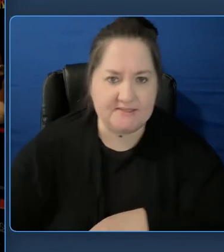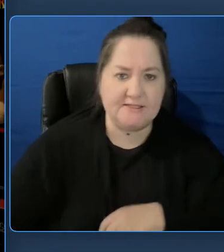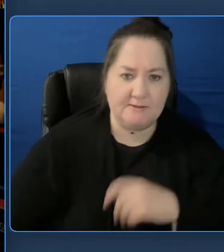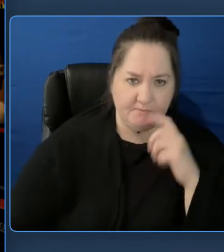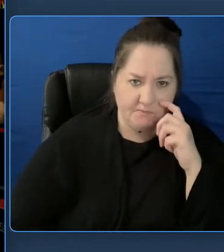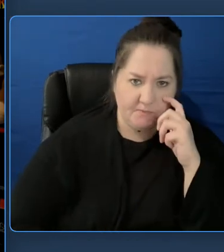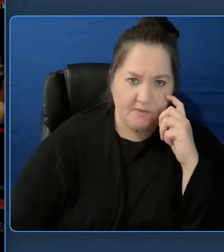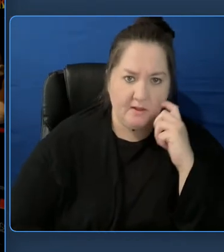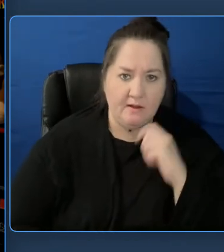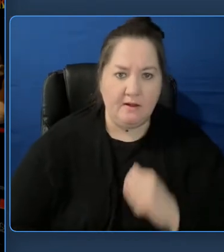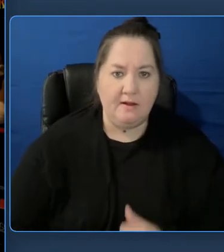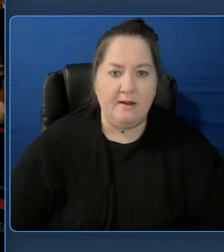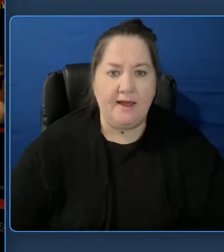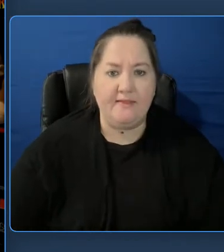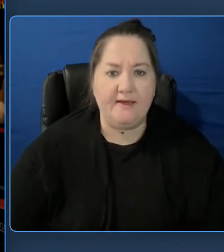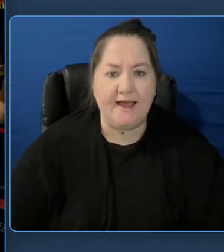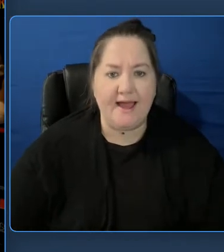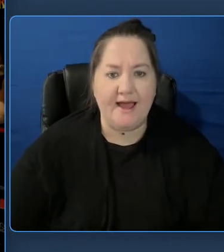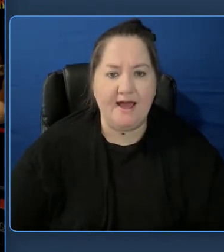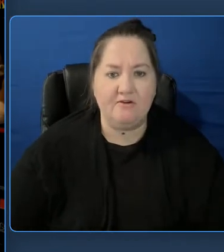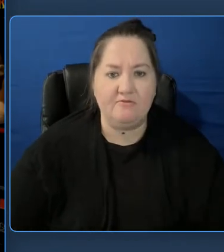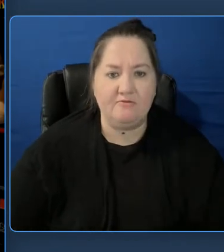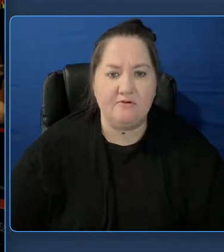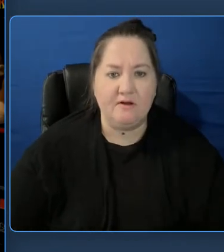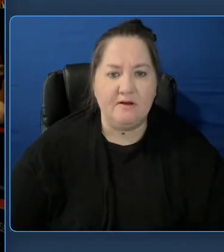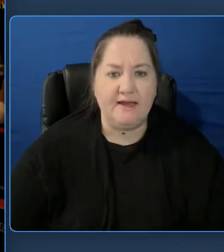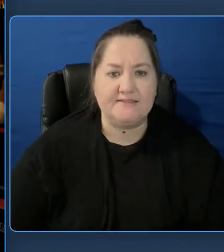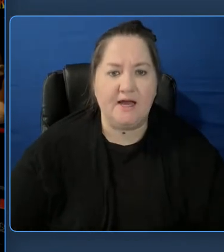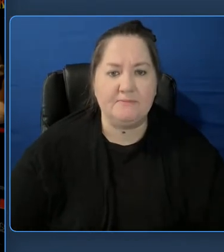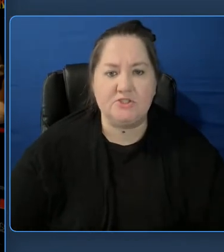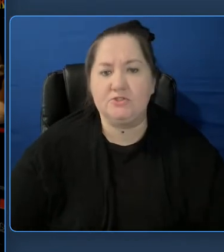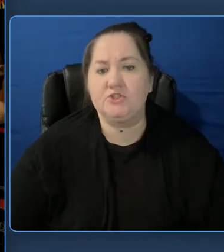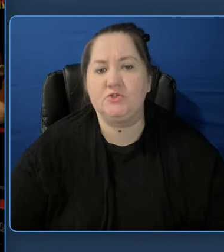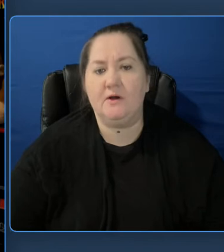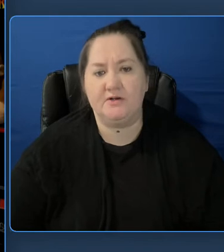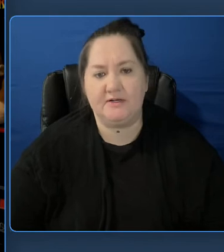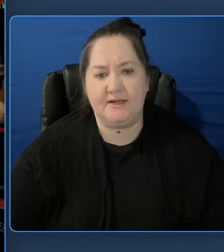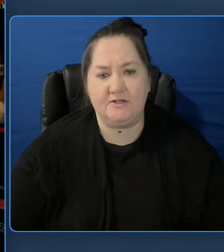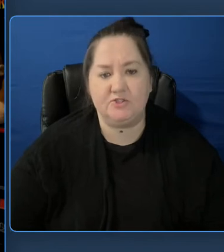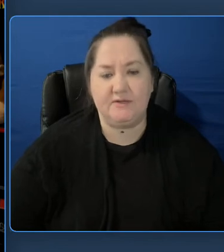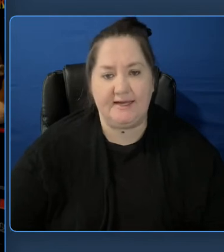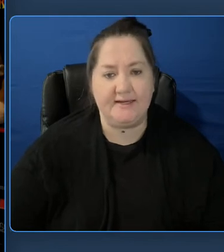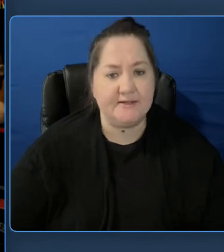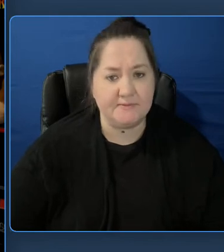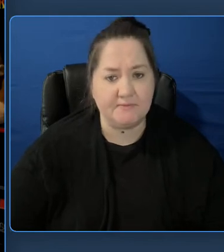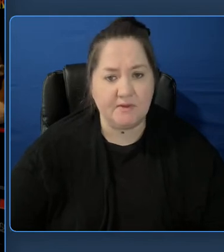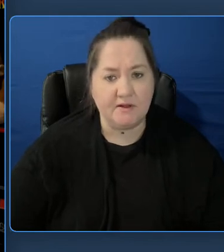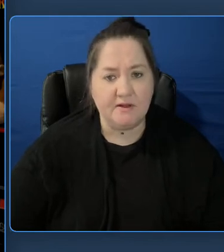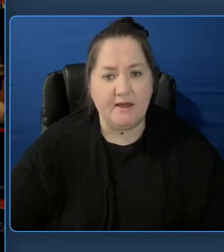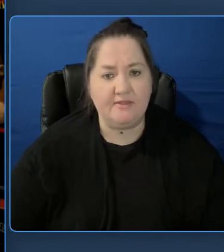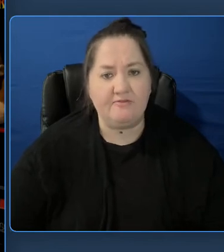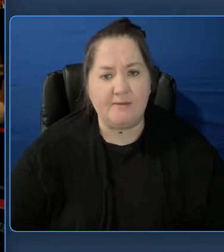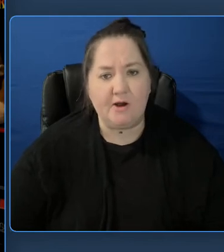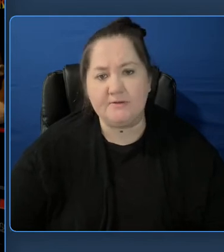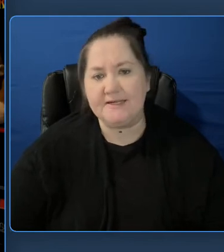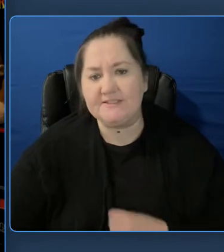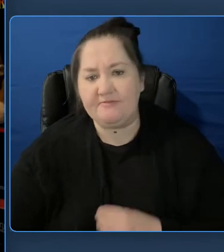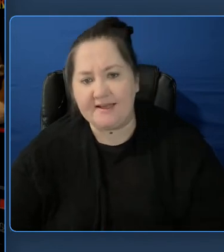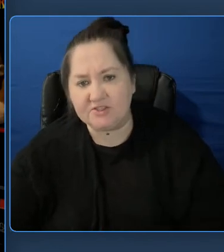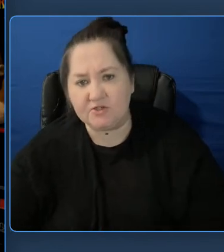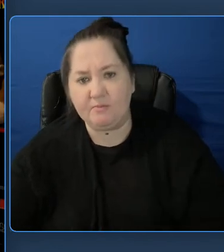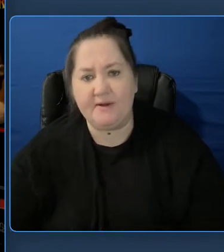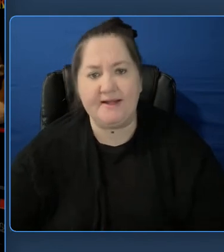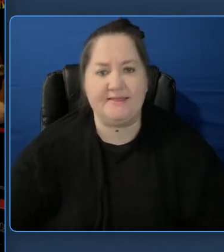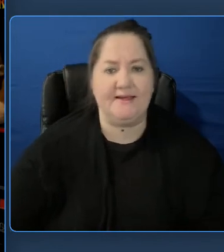infinite based. And they have, it's up to 2 gig. And the fiber optic